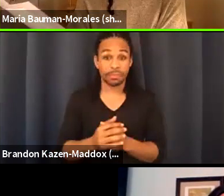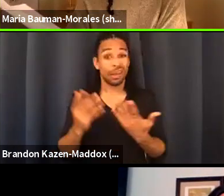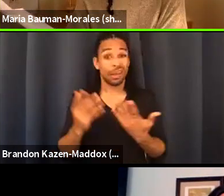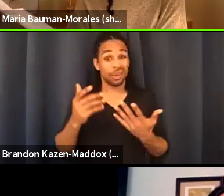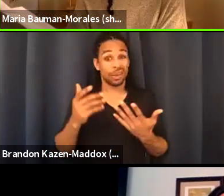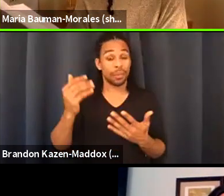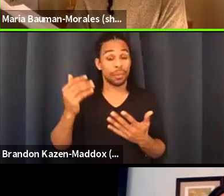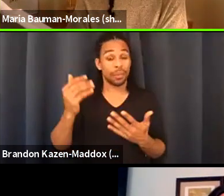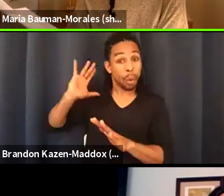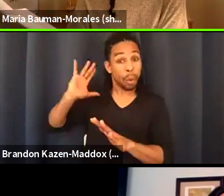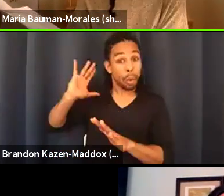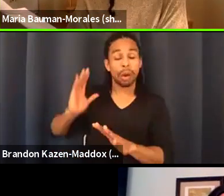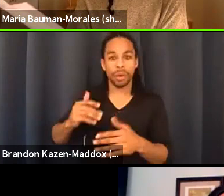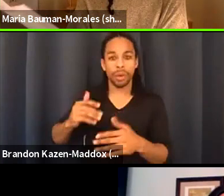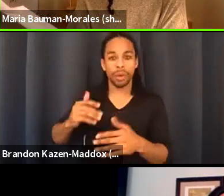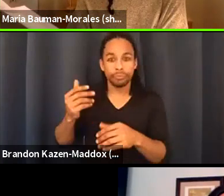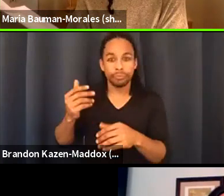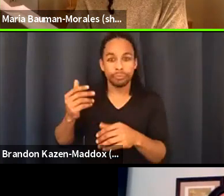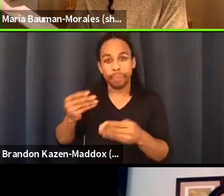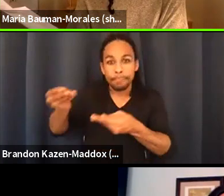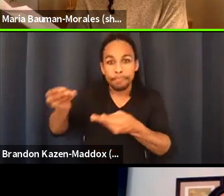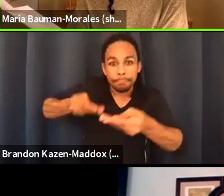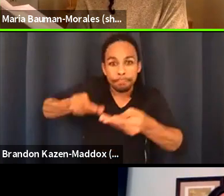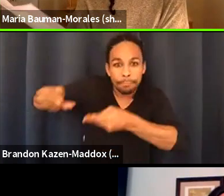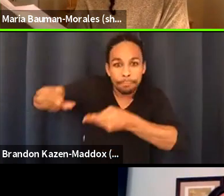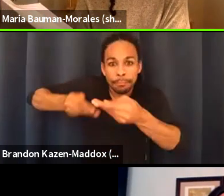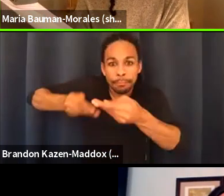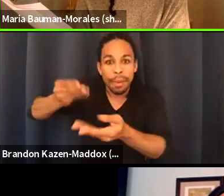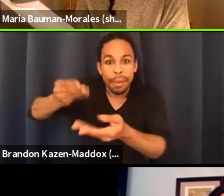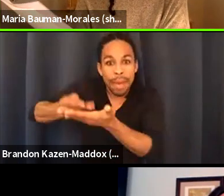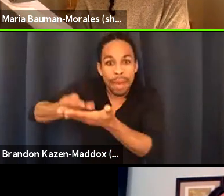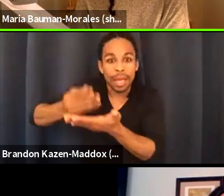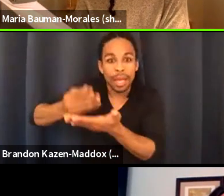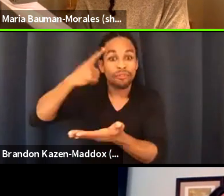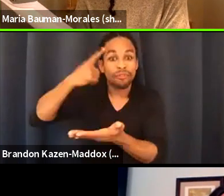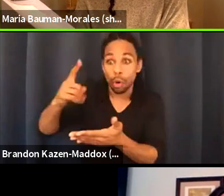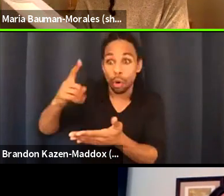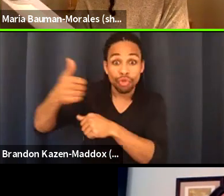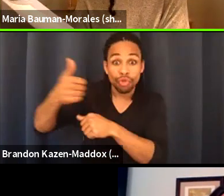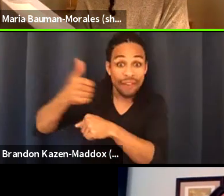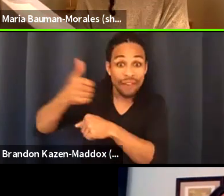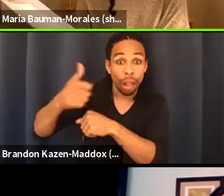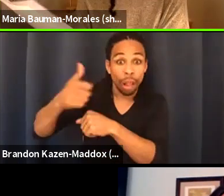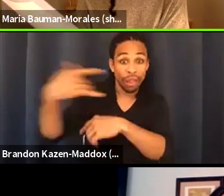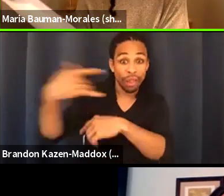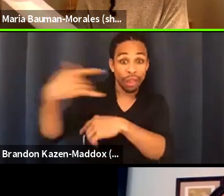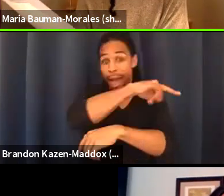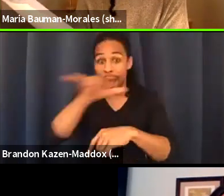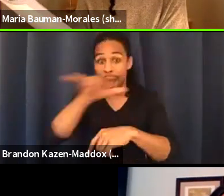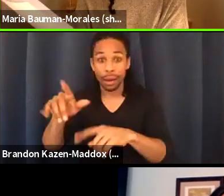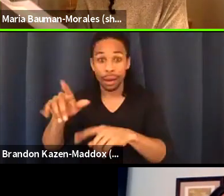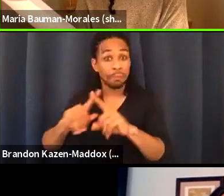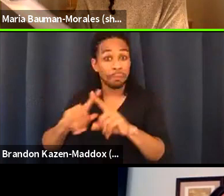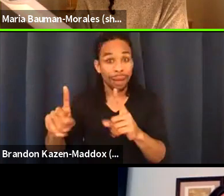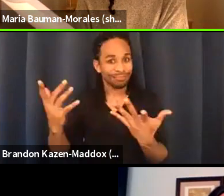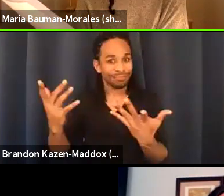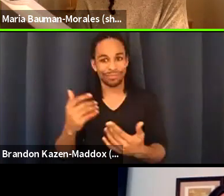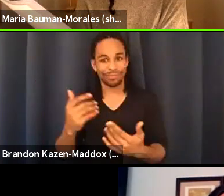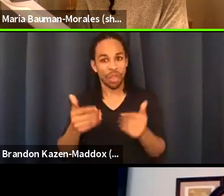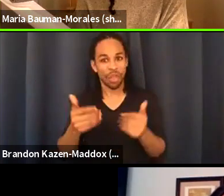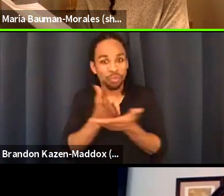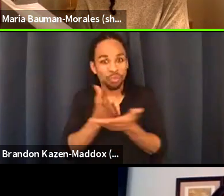paying artists for online engagements now. She works with communities of people who are incarcerated and